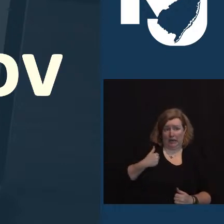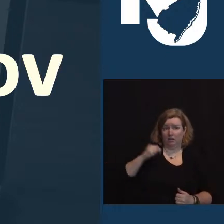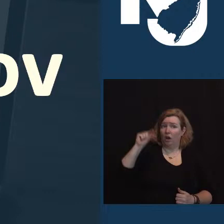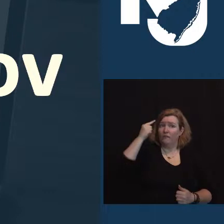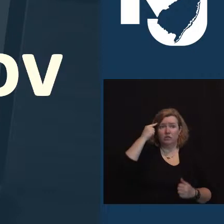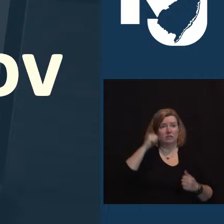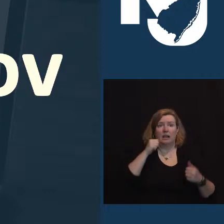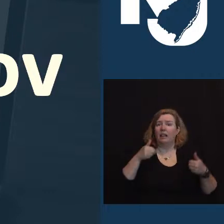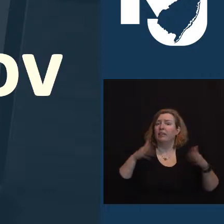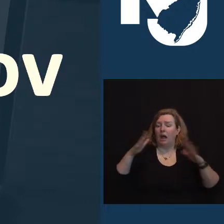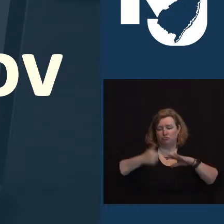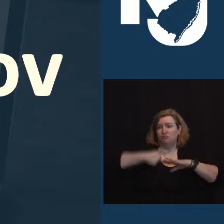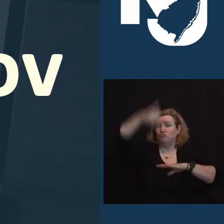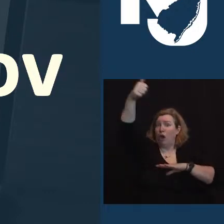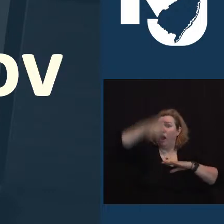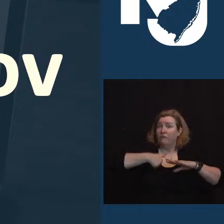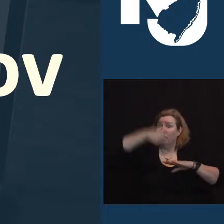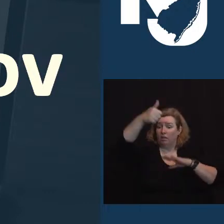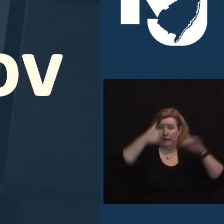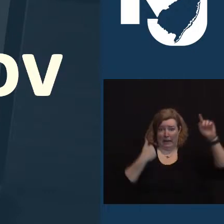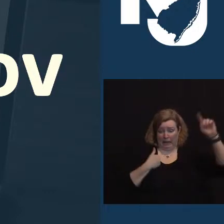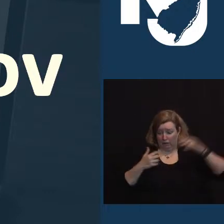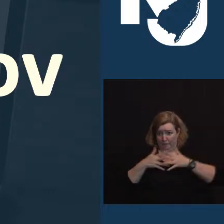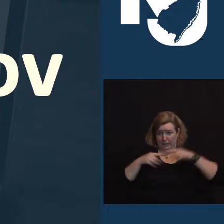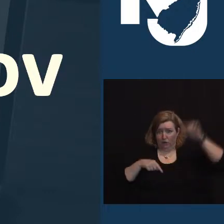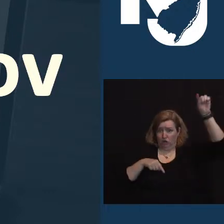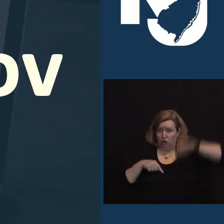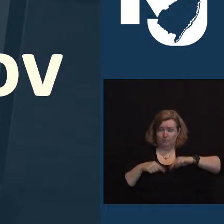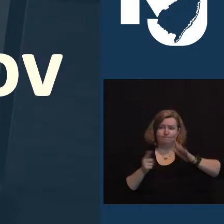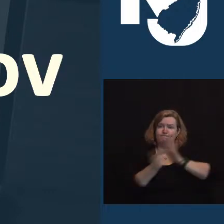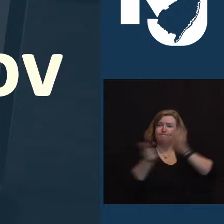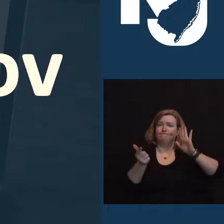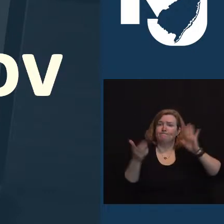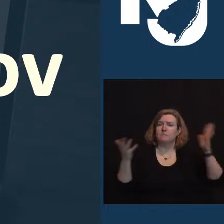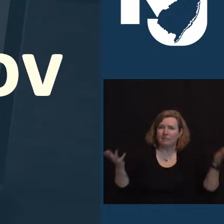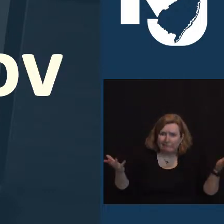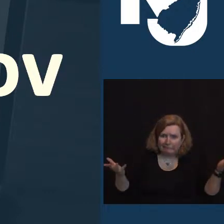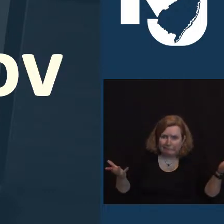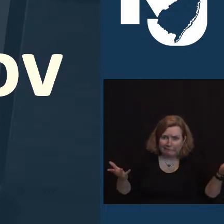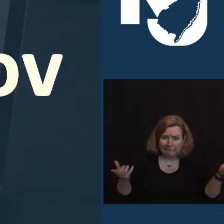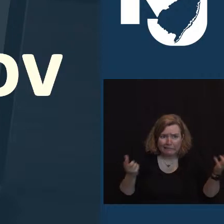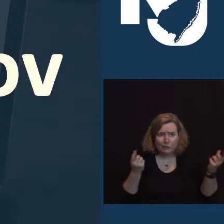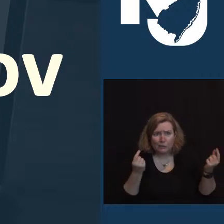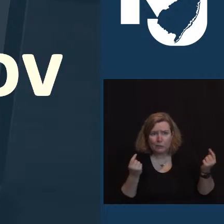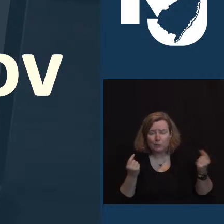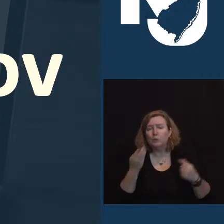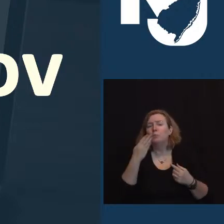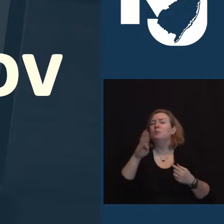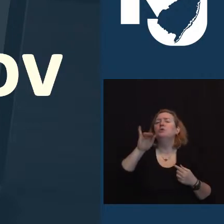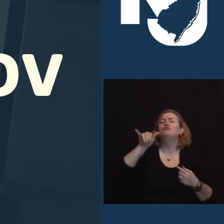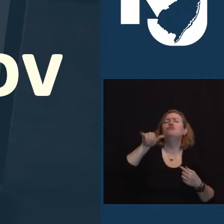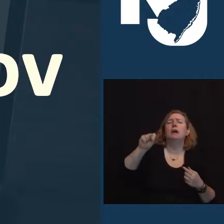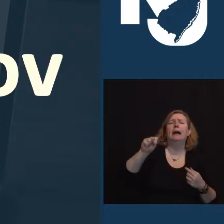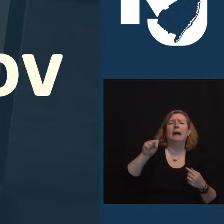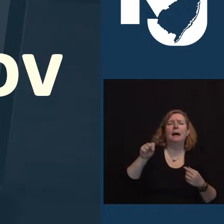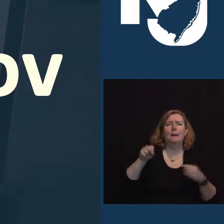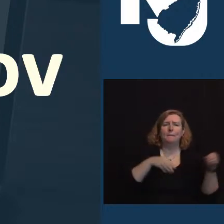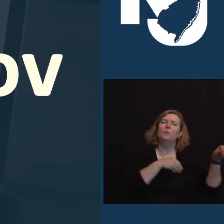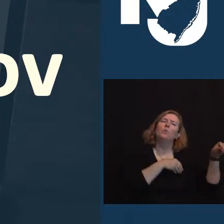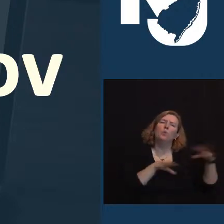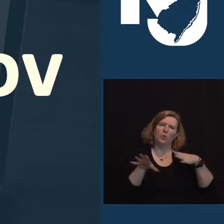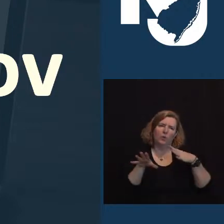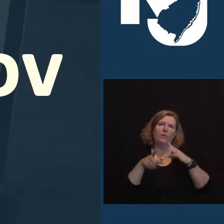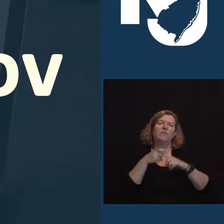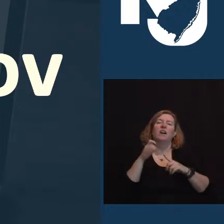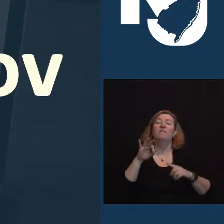COVID. So their AAA franchise in Buffalo is where the Blue Jays are going to move up from Florida to play their major league games. And